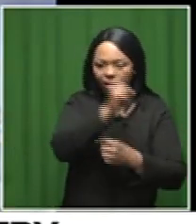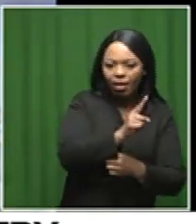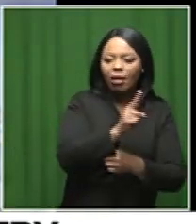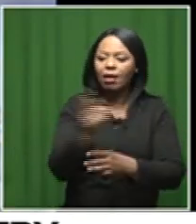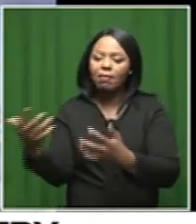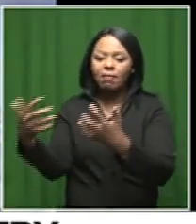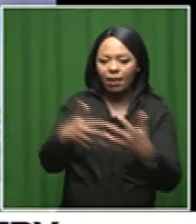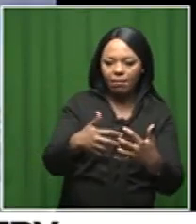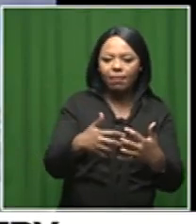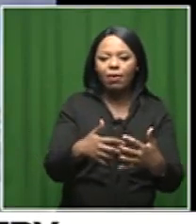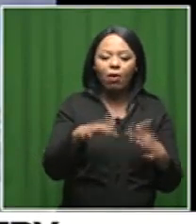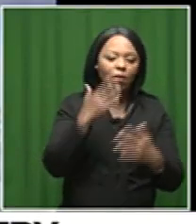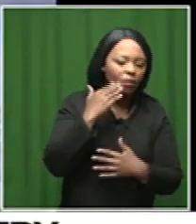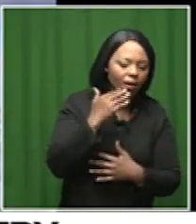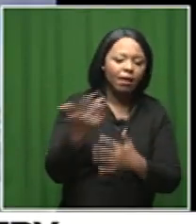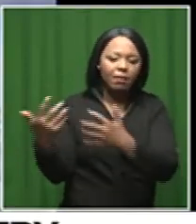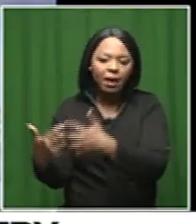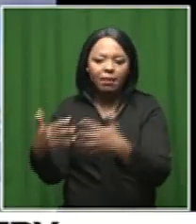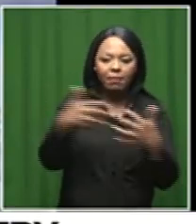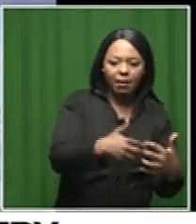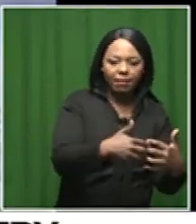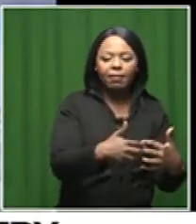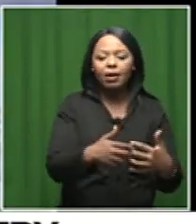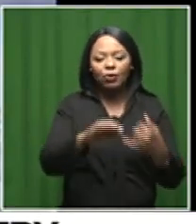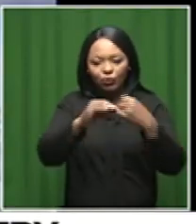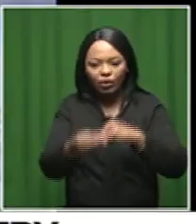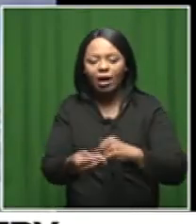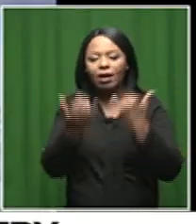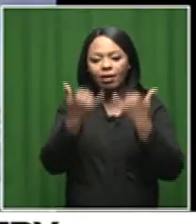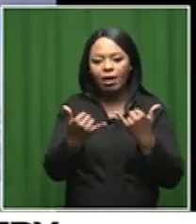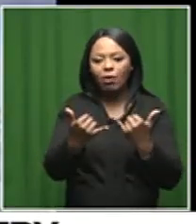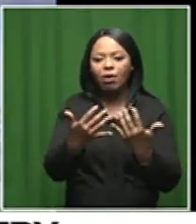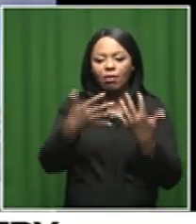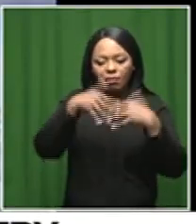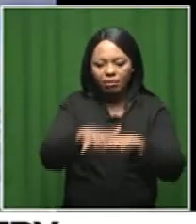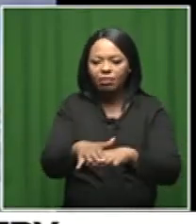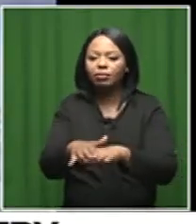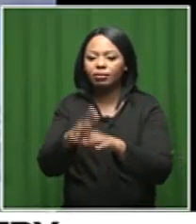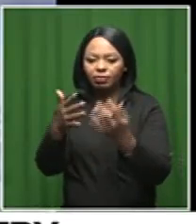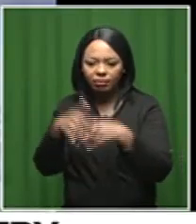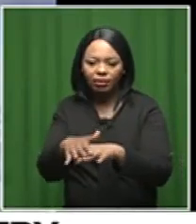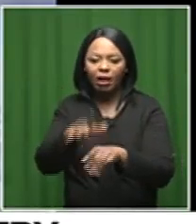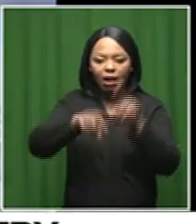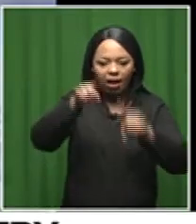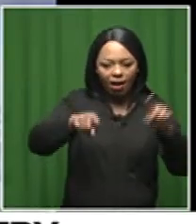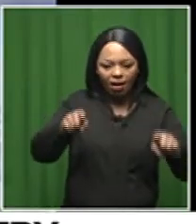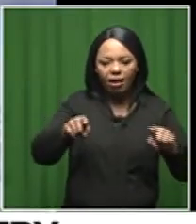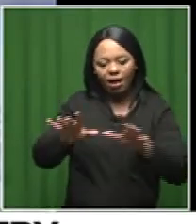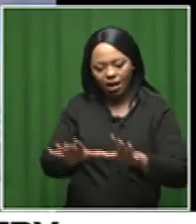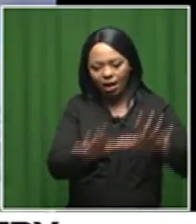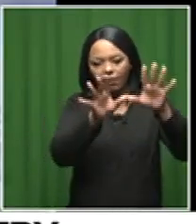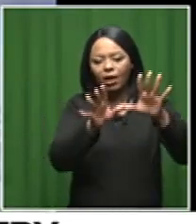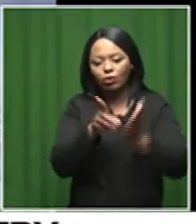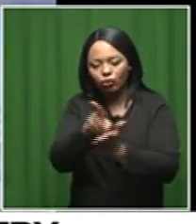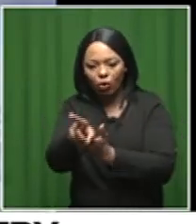match. So we really are trying to increase the number of mixed ethnic and African donors in particular, because